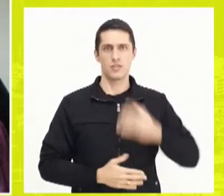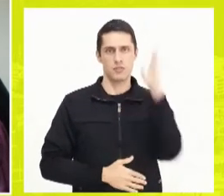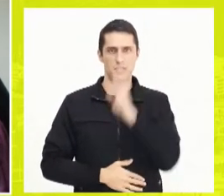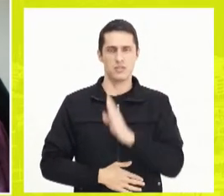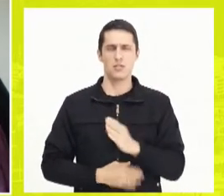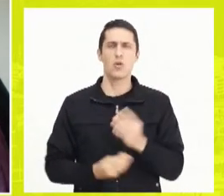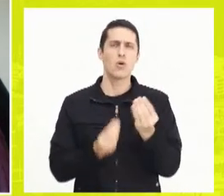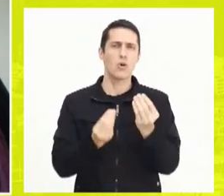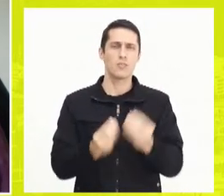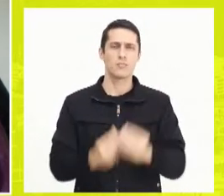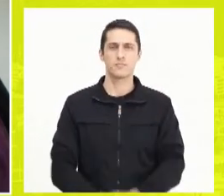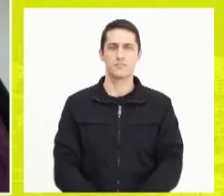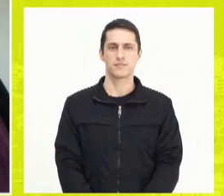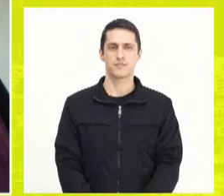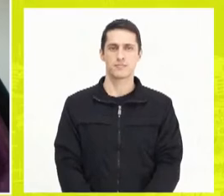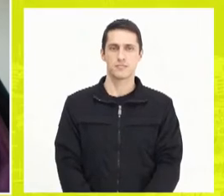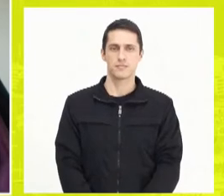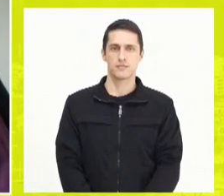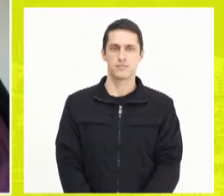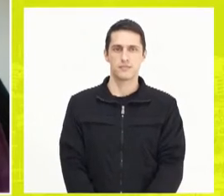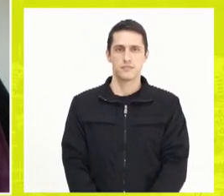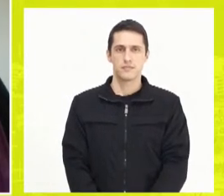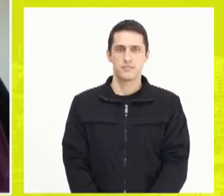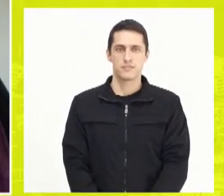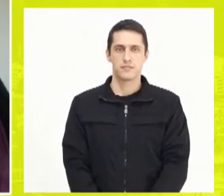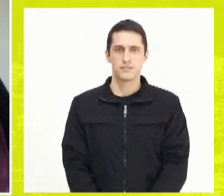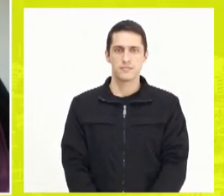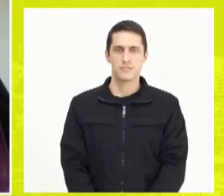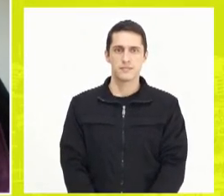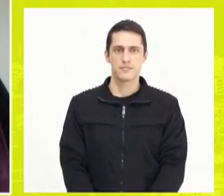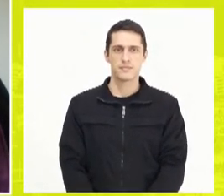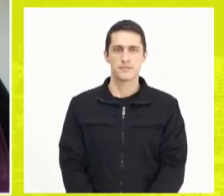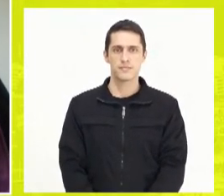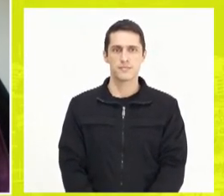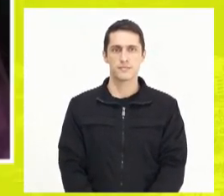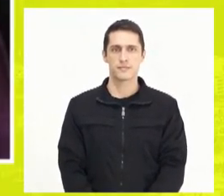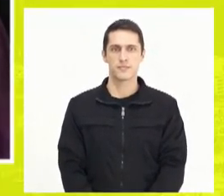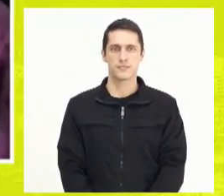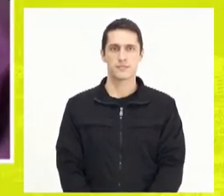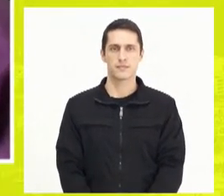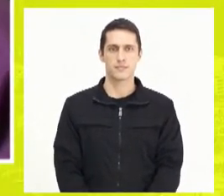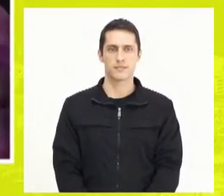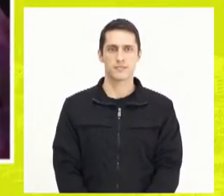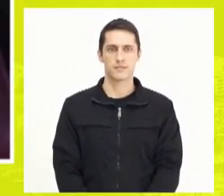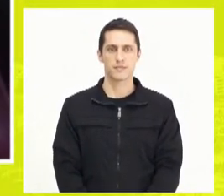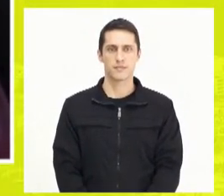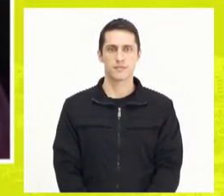curriculu curriculums what what do you how do you see that well